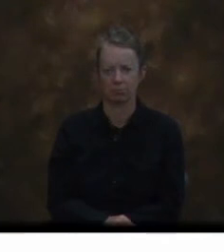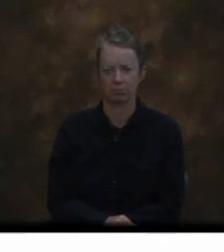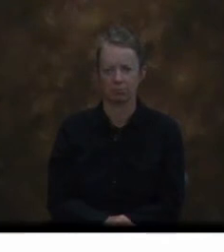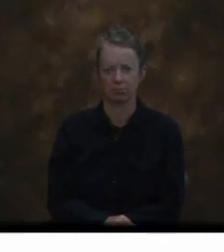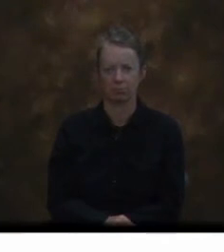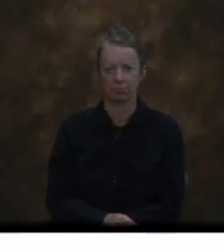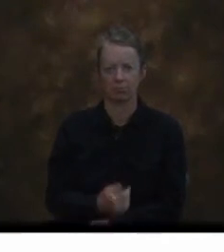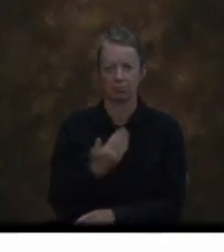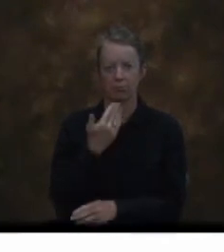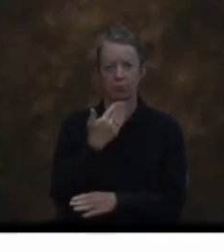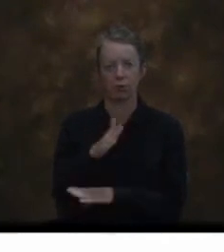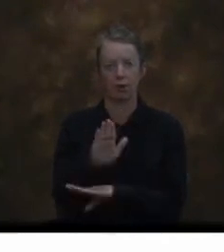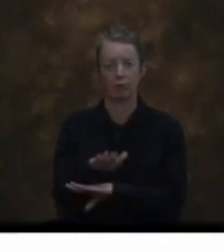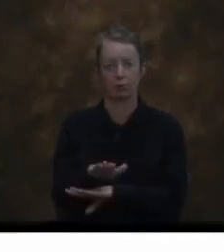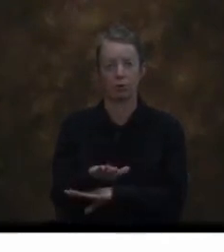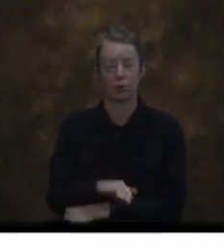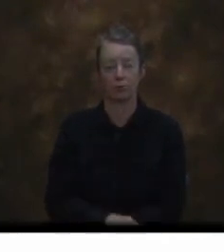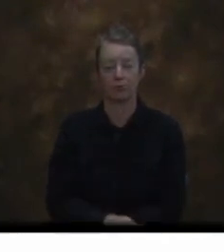Good afternoon.